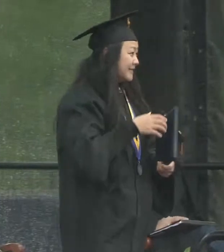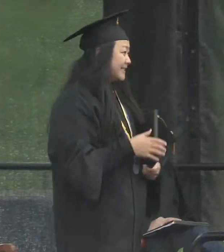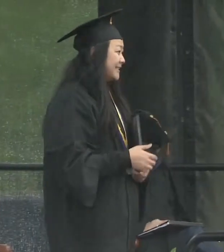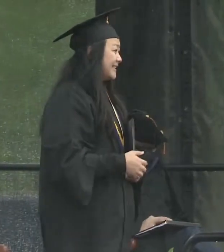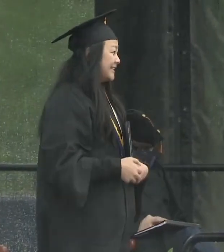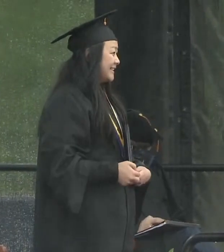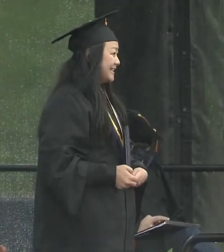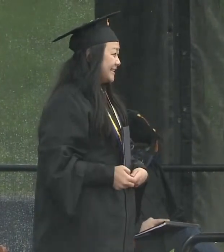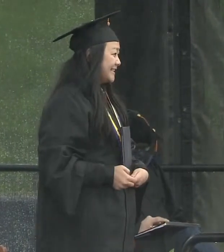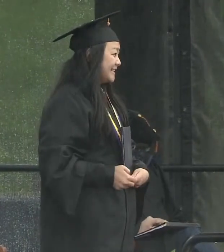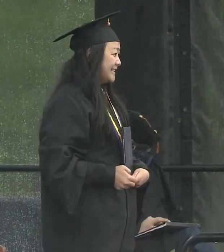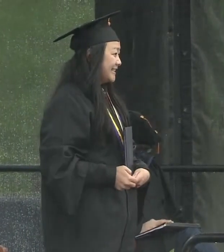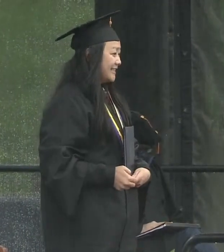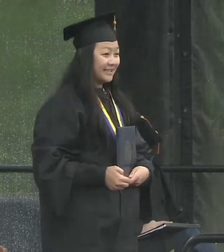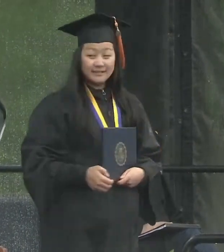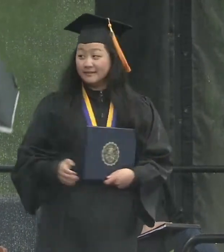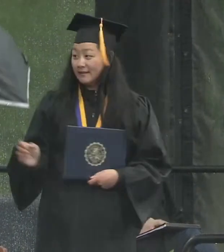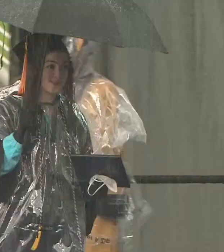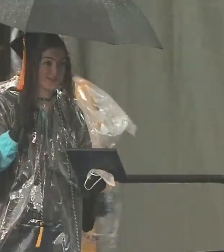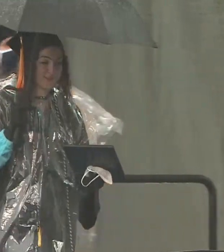Christine R. Shahade.